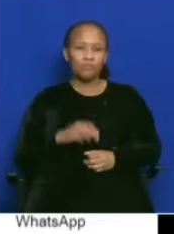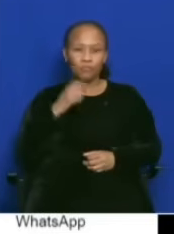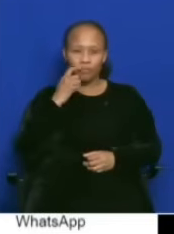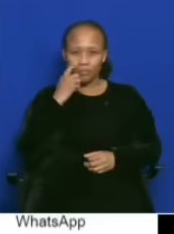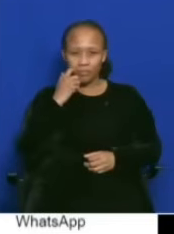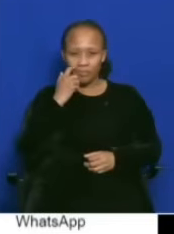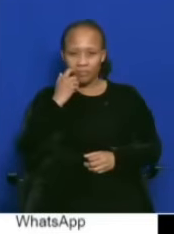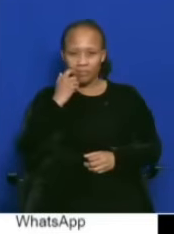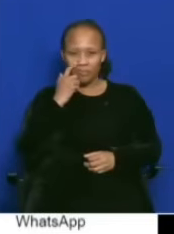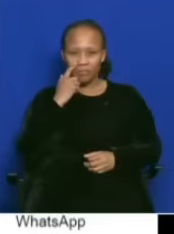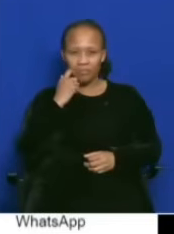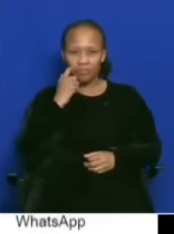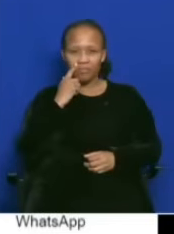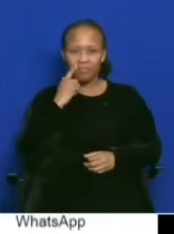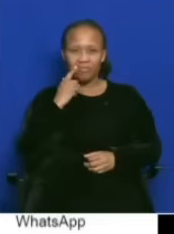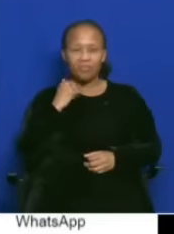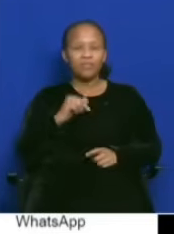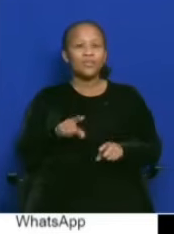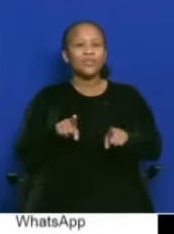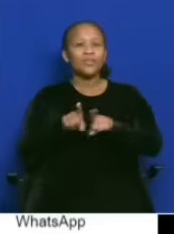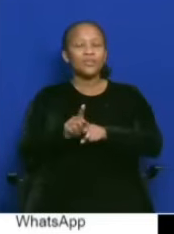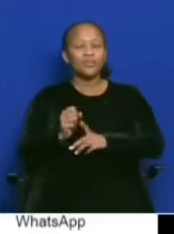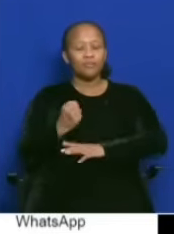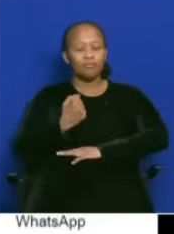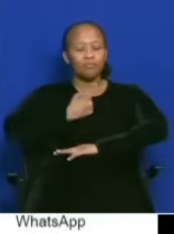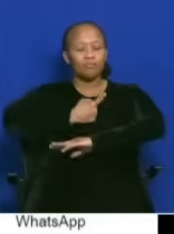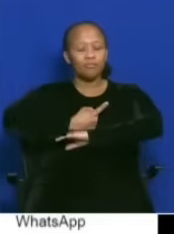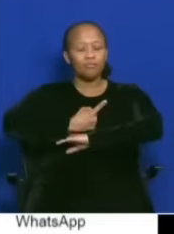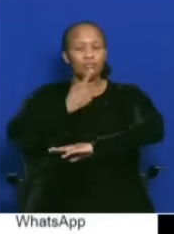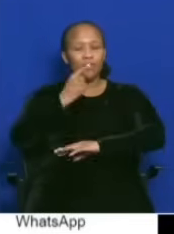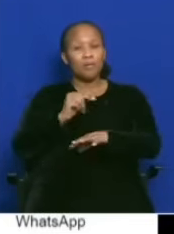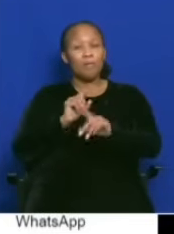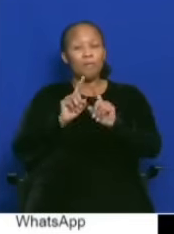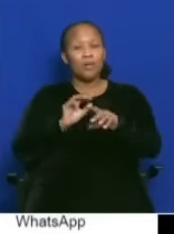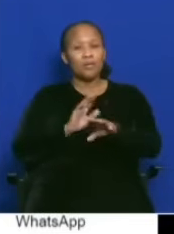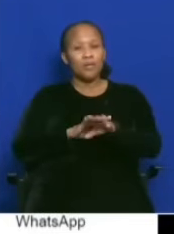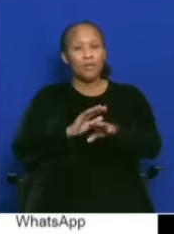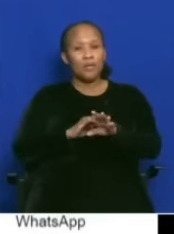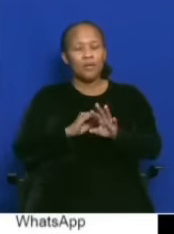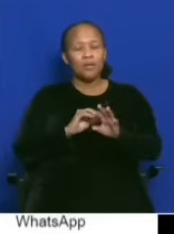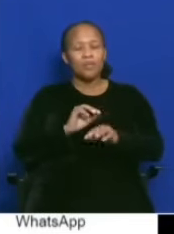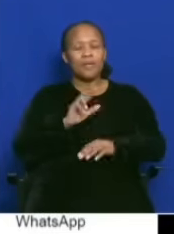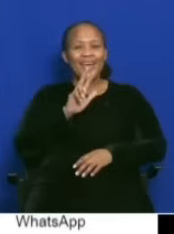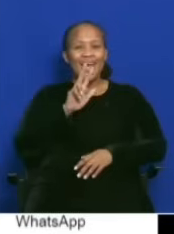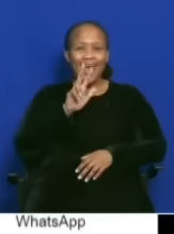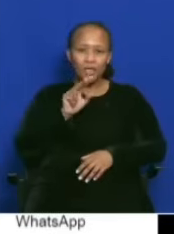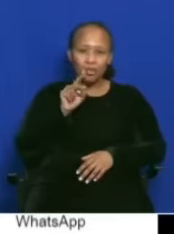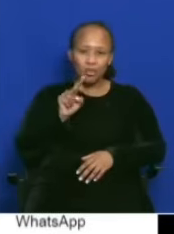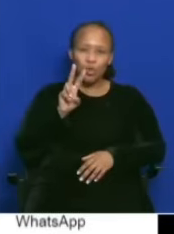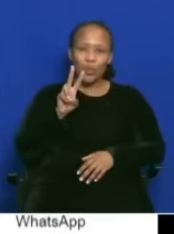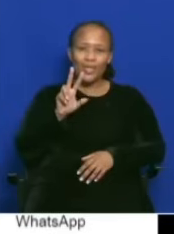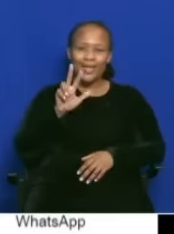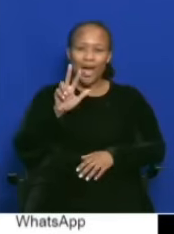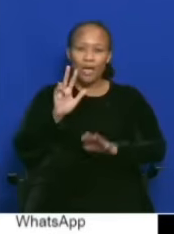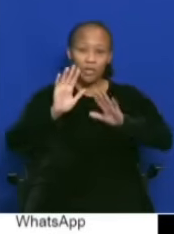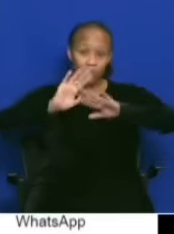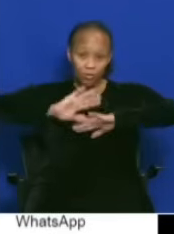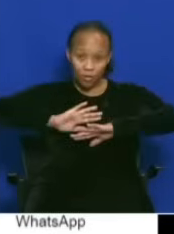so on the same day, but now at 8:28 p.m., Mr. Valley follows